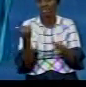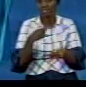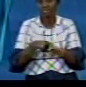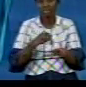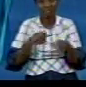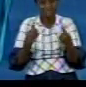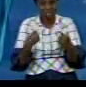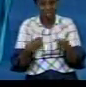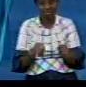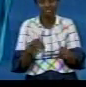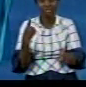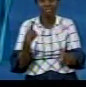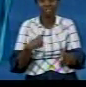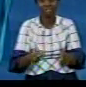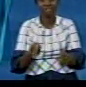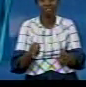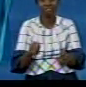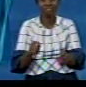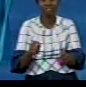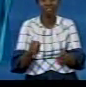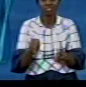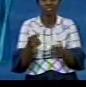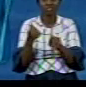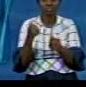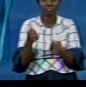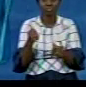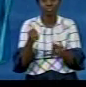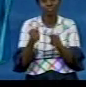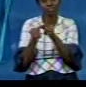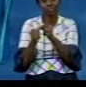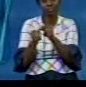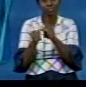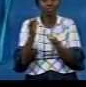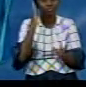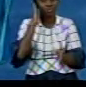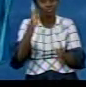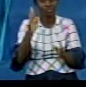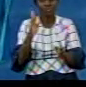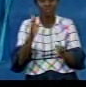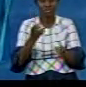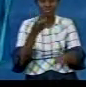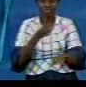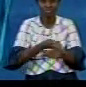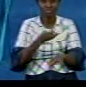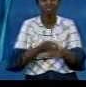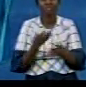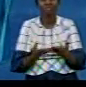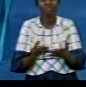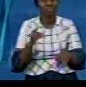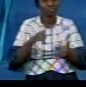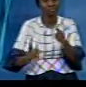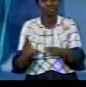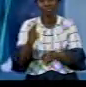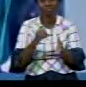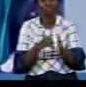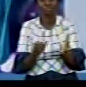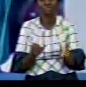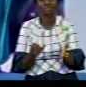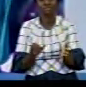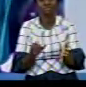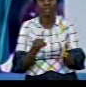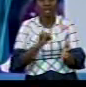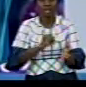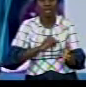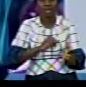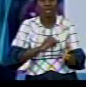got stiff and i won't be able to raise tom and i want to raise the top i have to use the other hand to raise the tongue